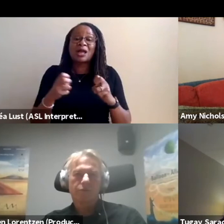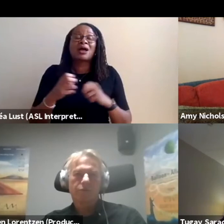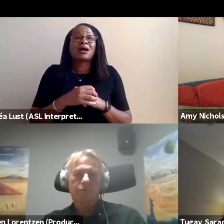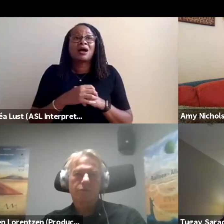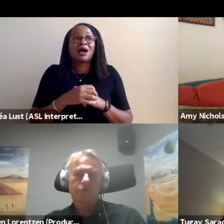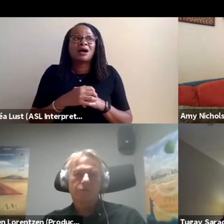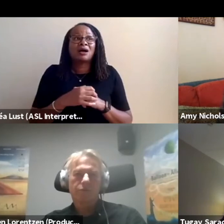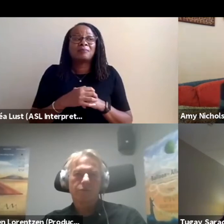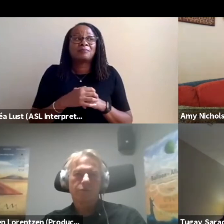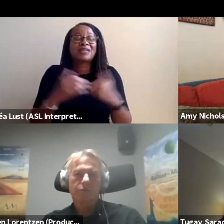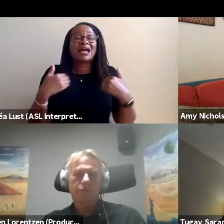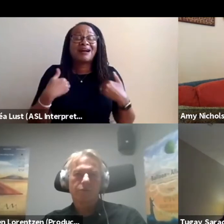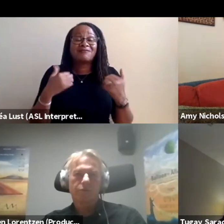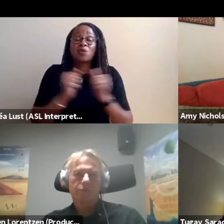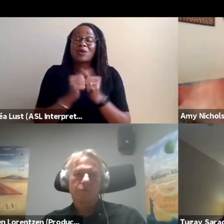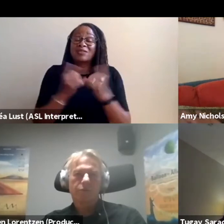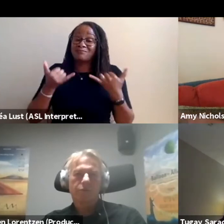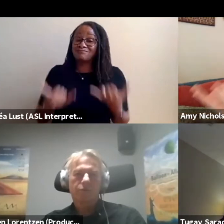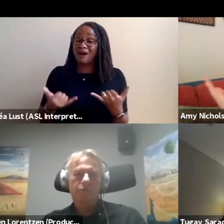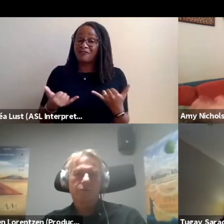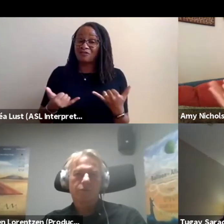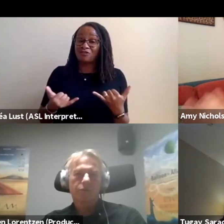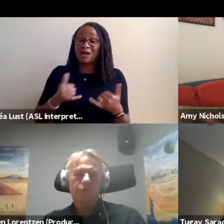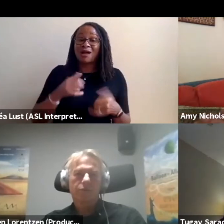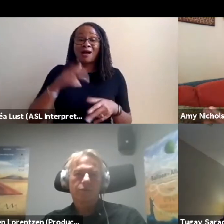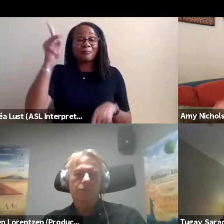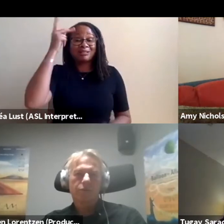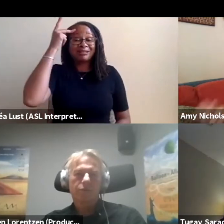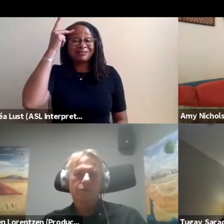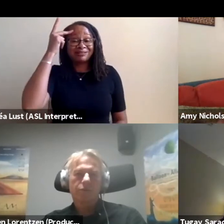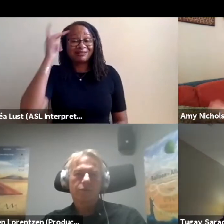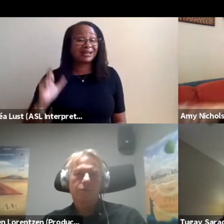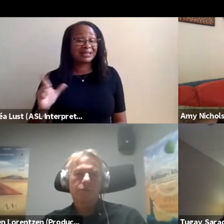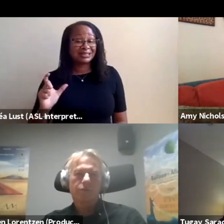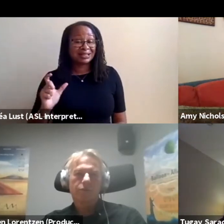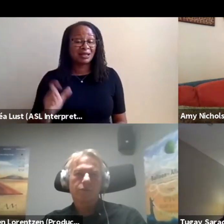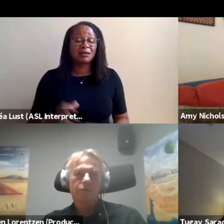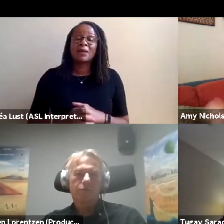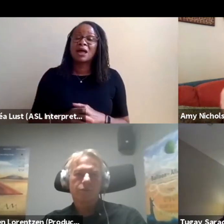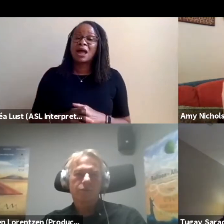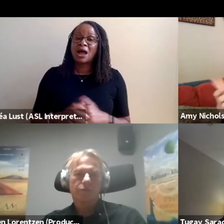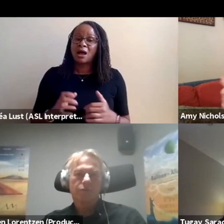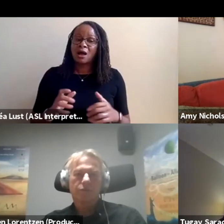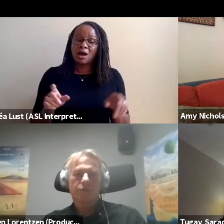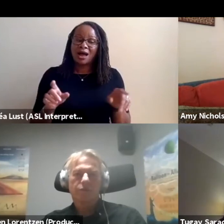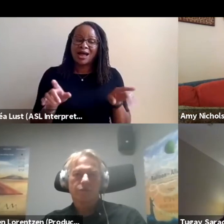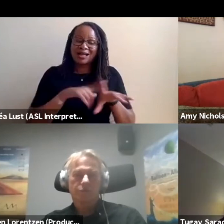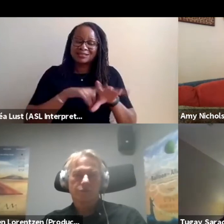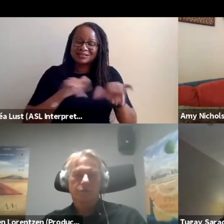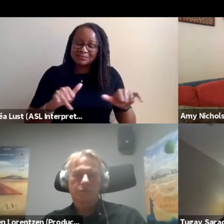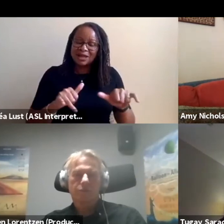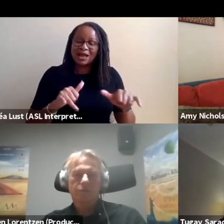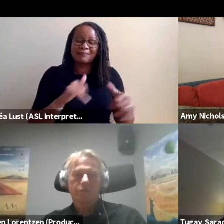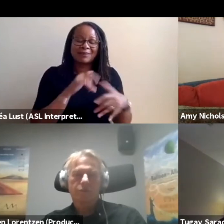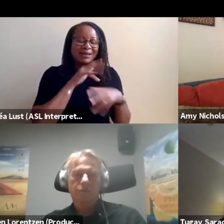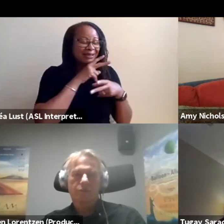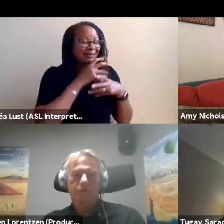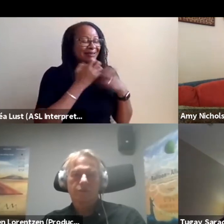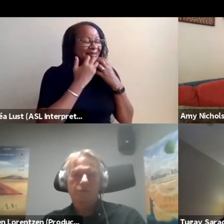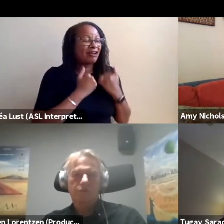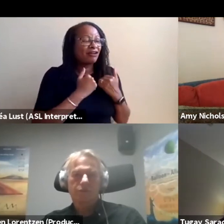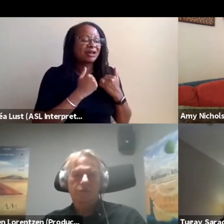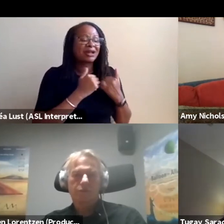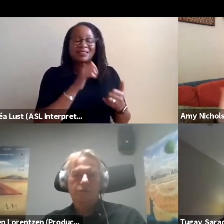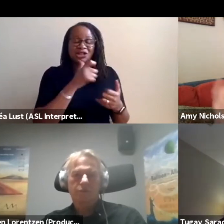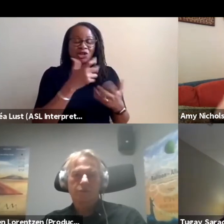Islam, while also caring so deeply that they don't want Islam to be associated with only like negativity and